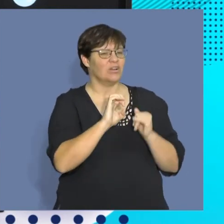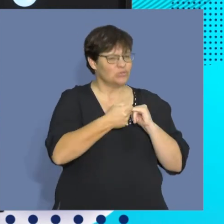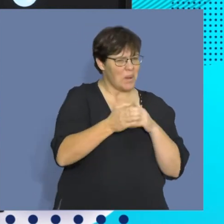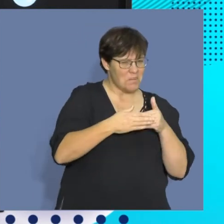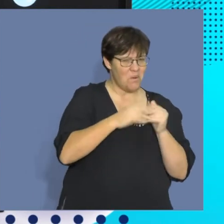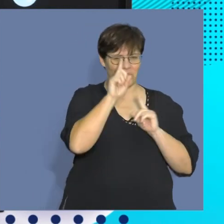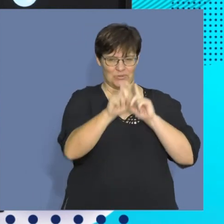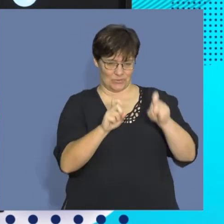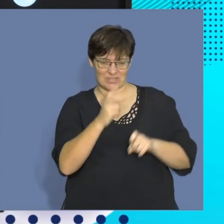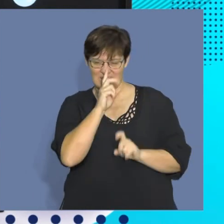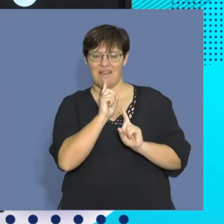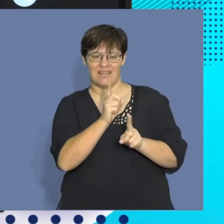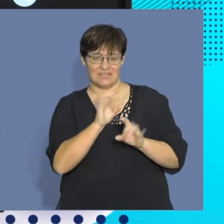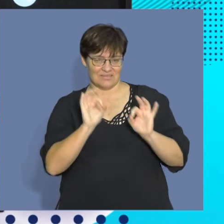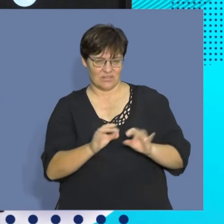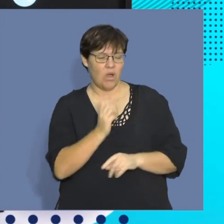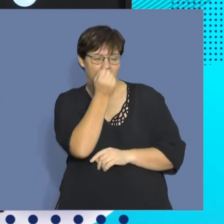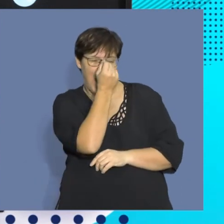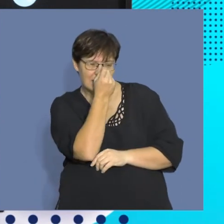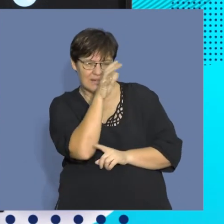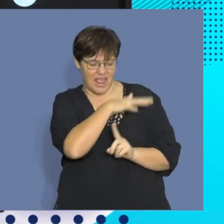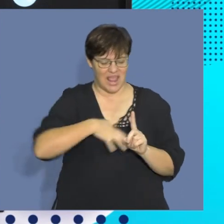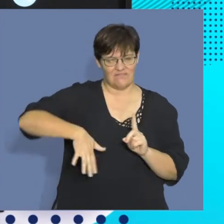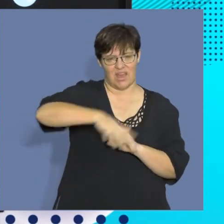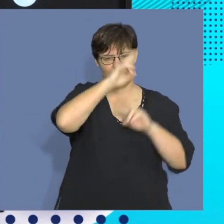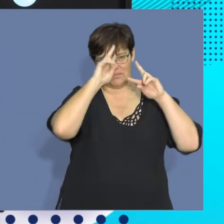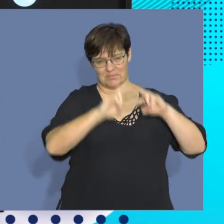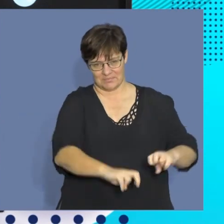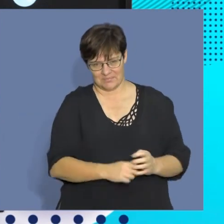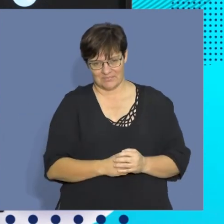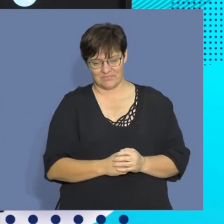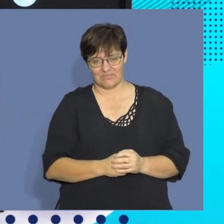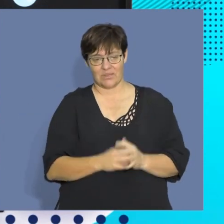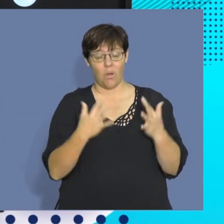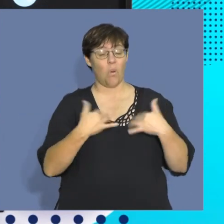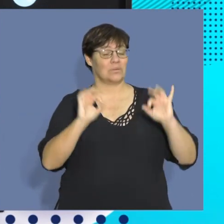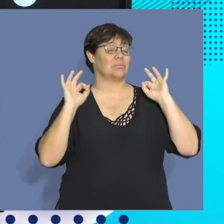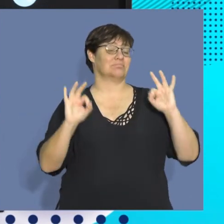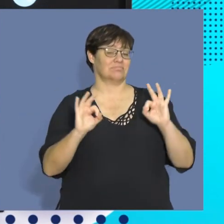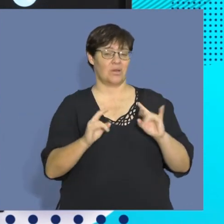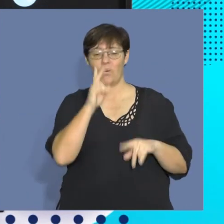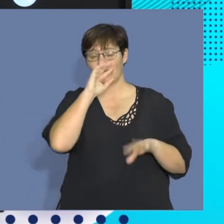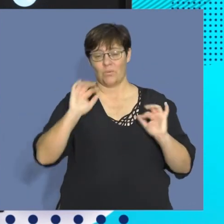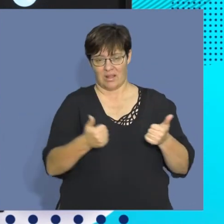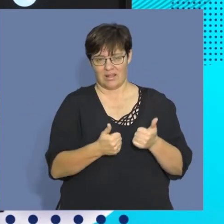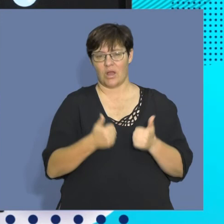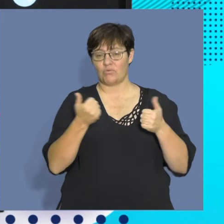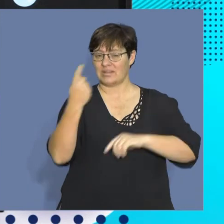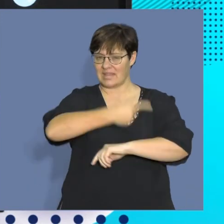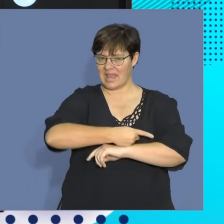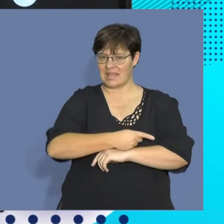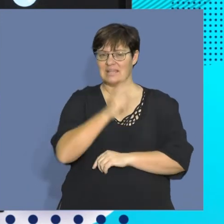these, go back and attempt a few more questions on your understanding on environmental studies. You've been a fantastic